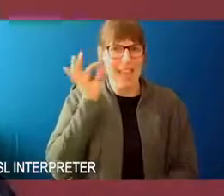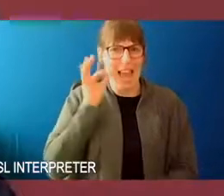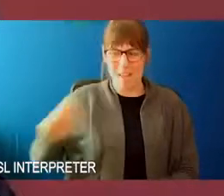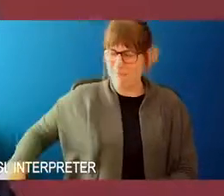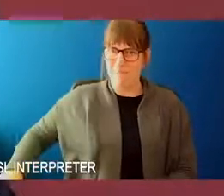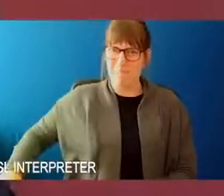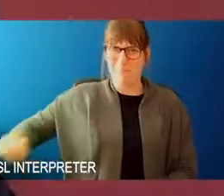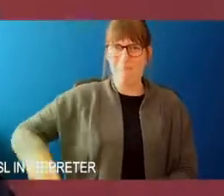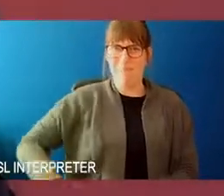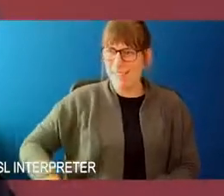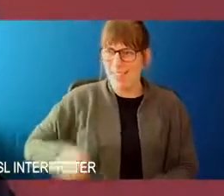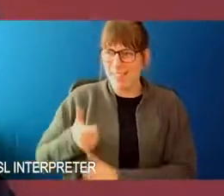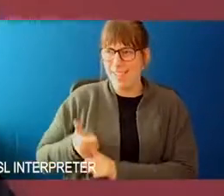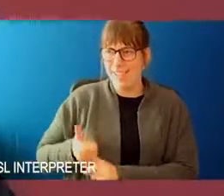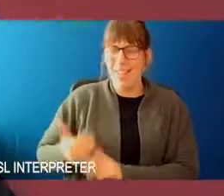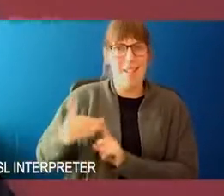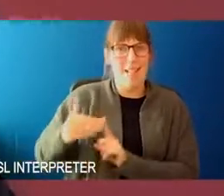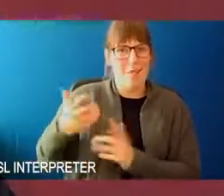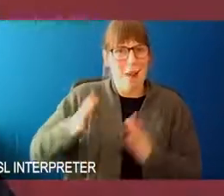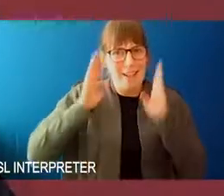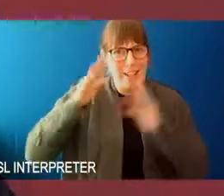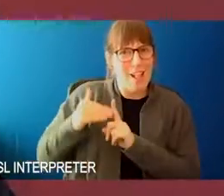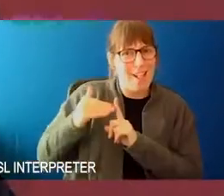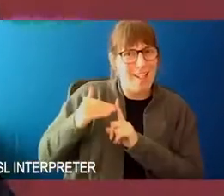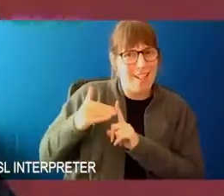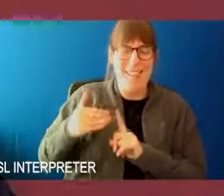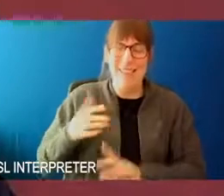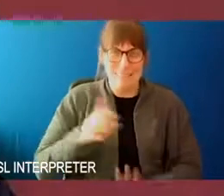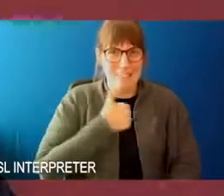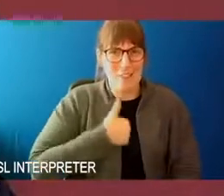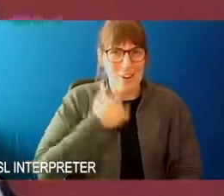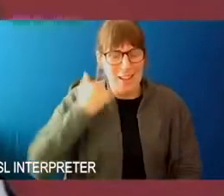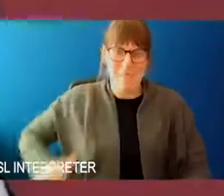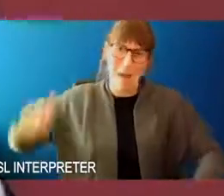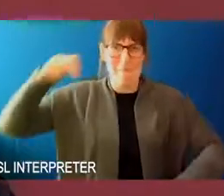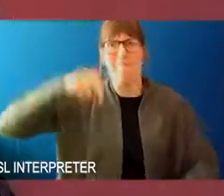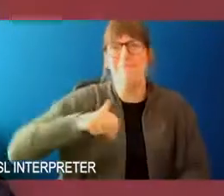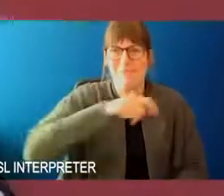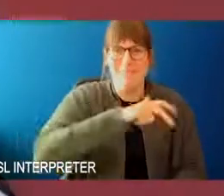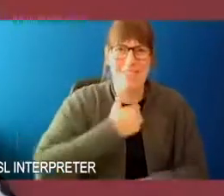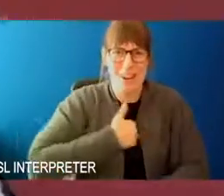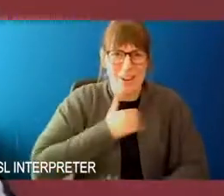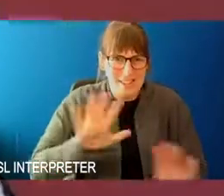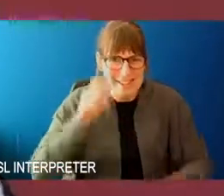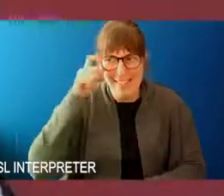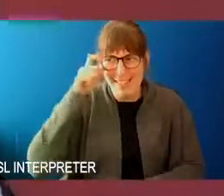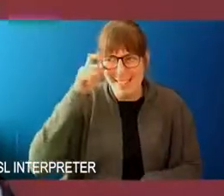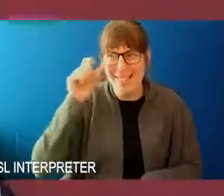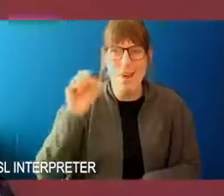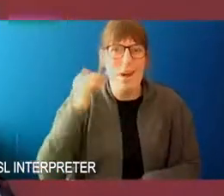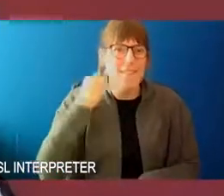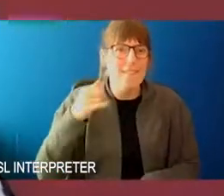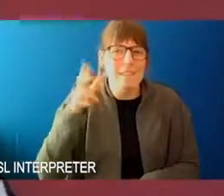sisters. And there's a cat right next to me right now, and she is very much begging for attention. So apologies if she